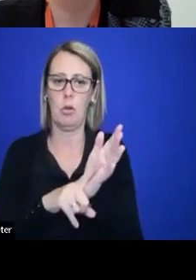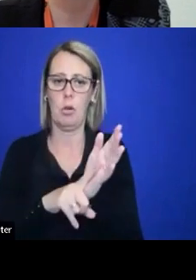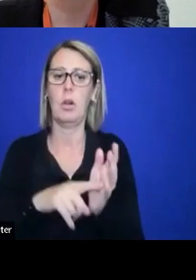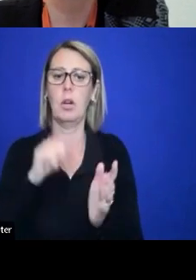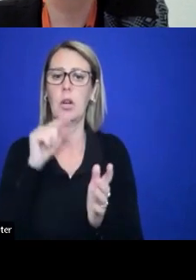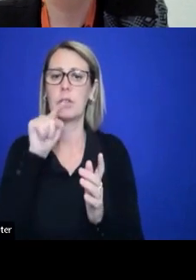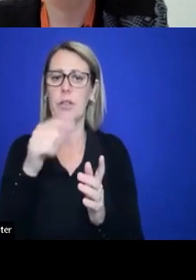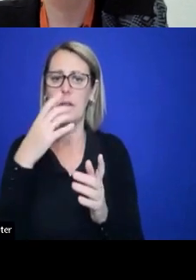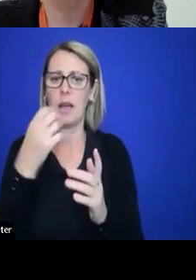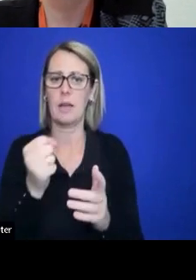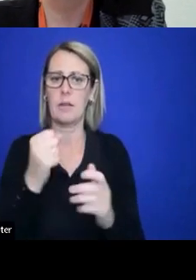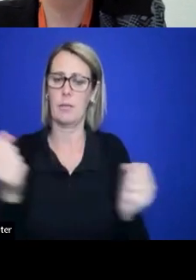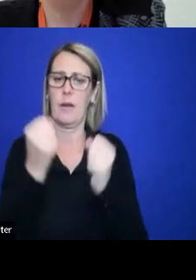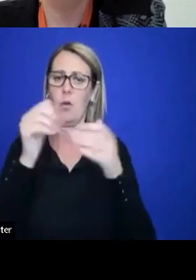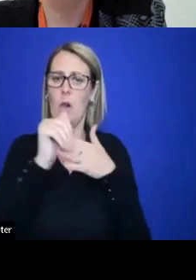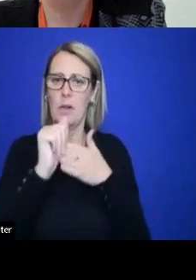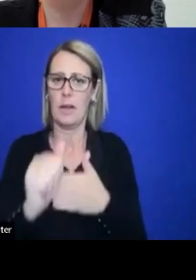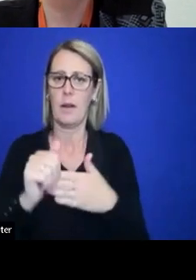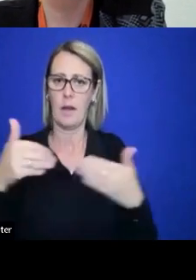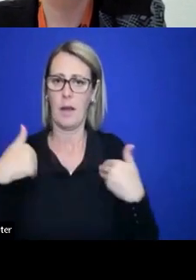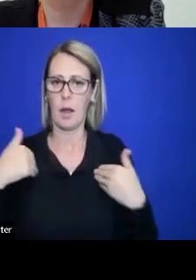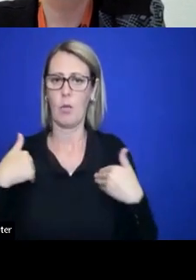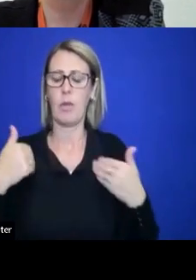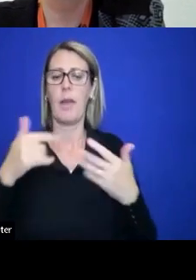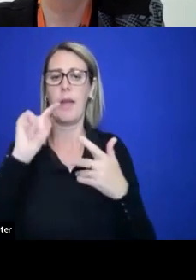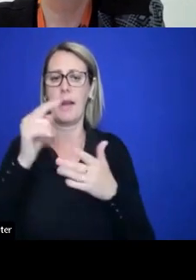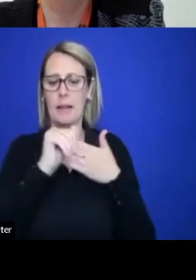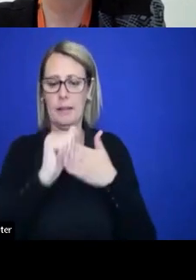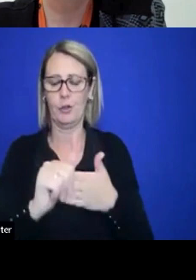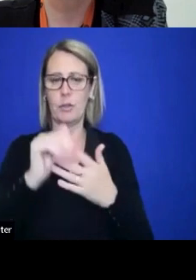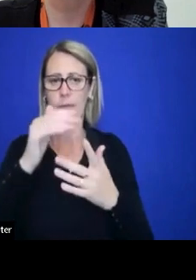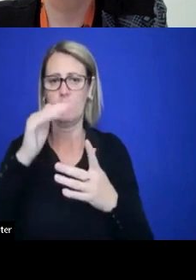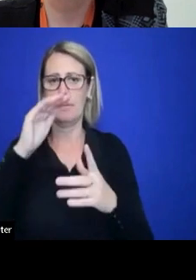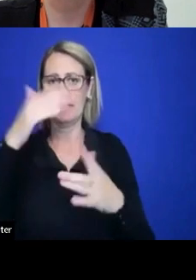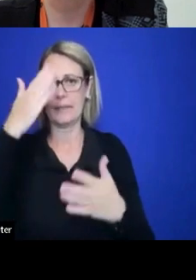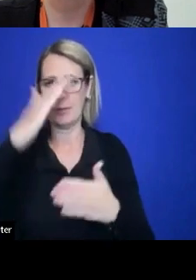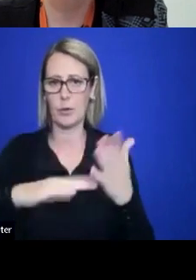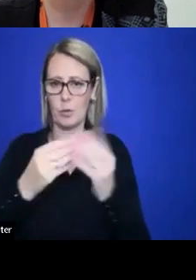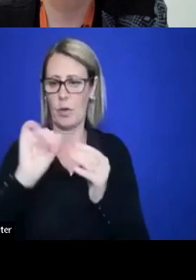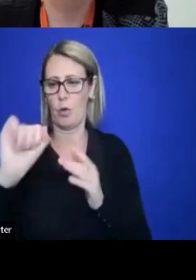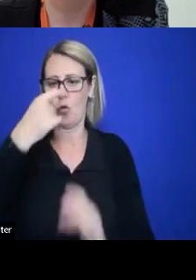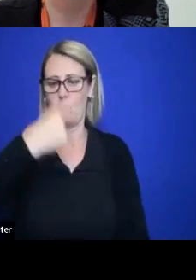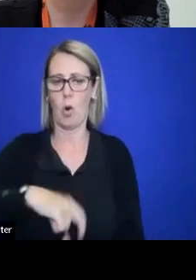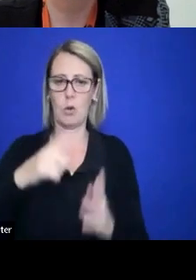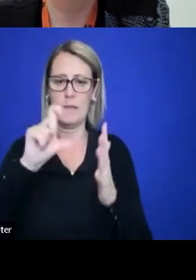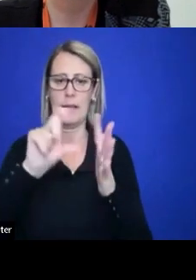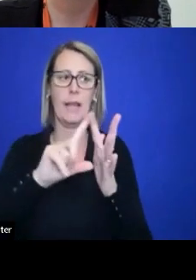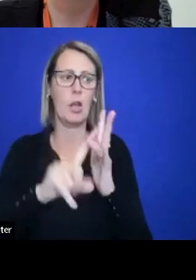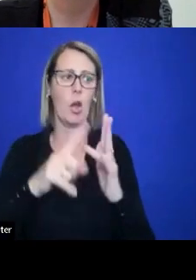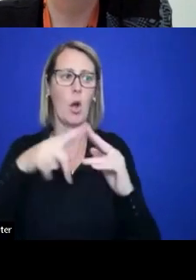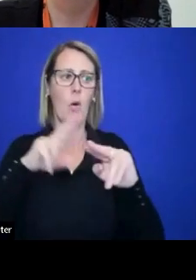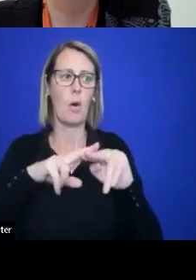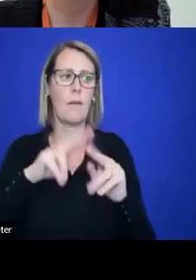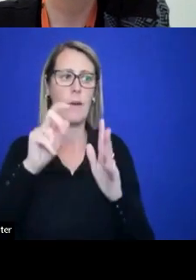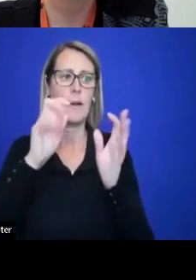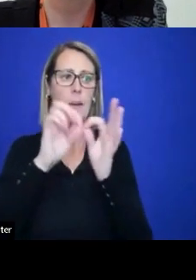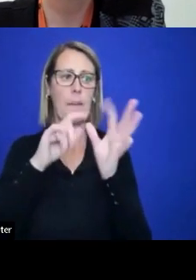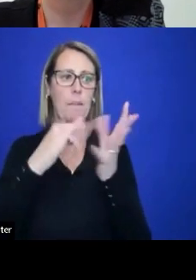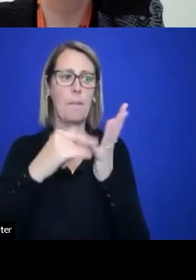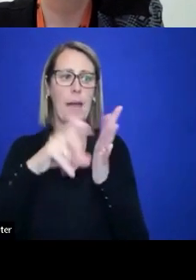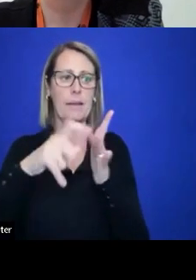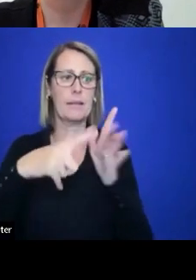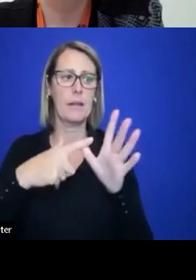extensive community, health and leadership experience to her role as the CEO of Banksia Gardens